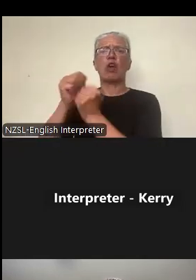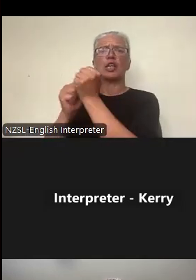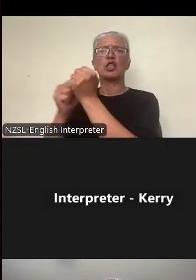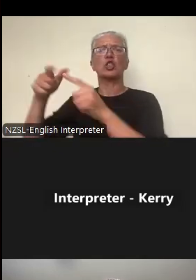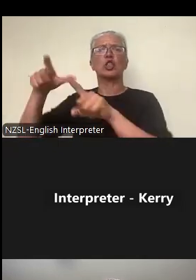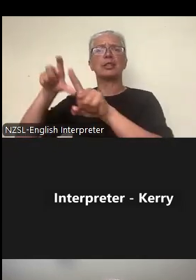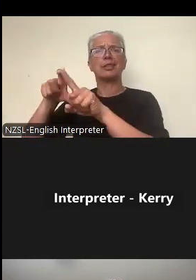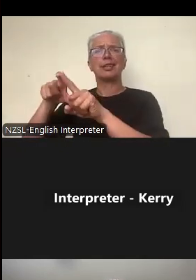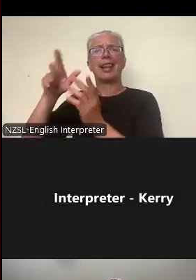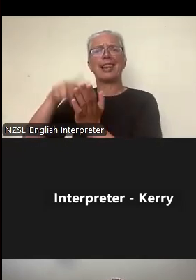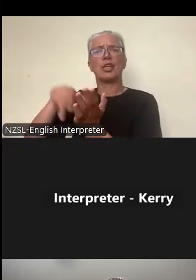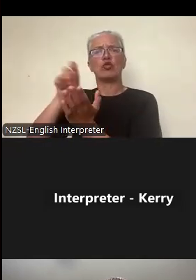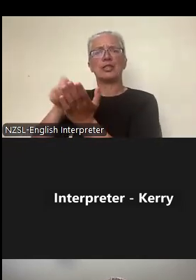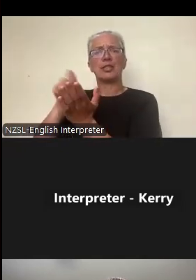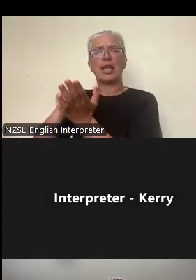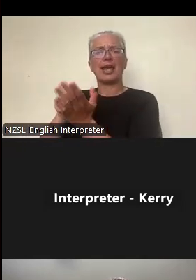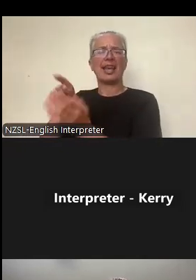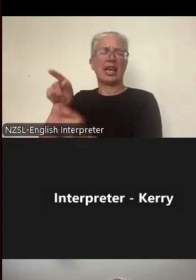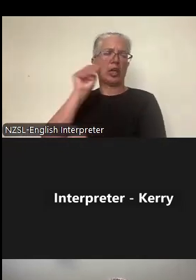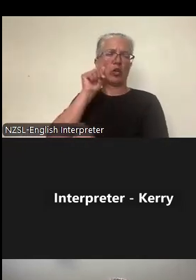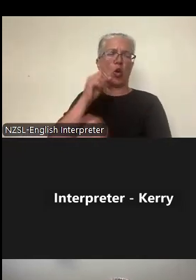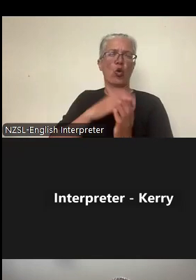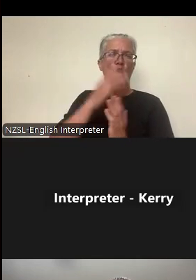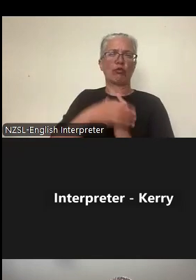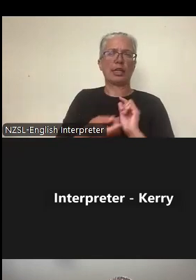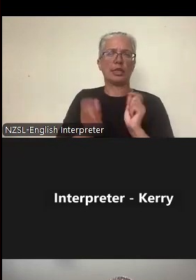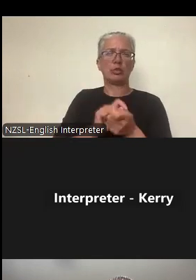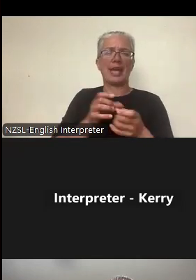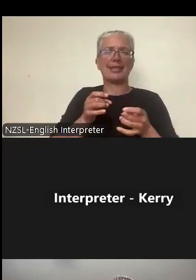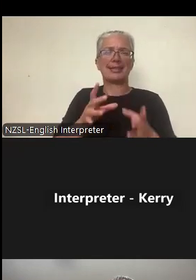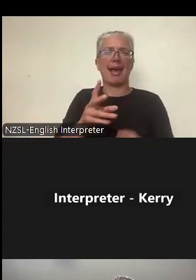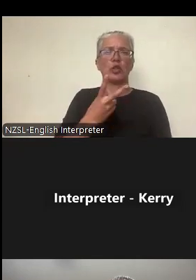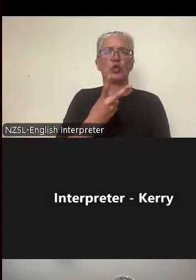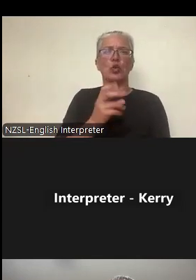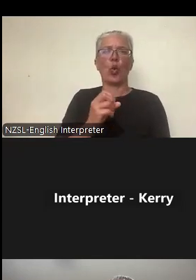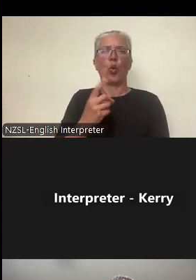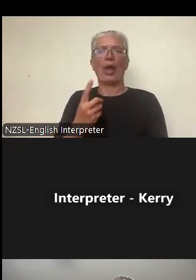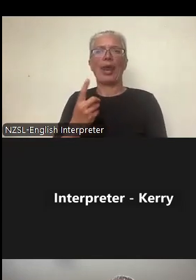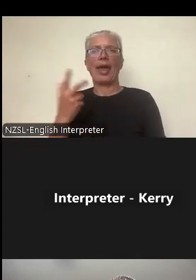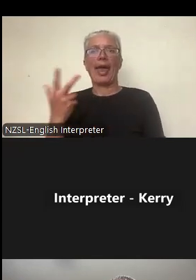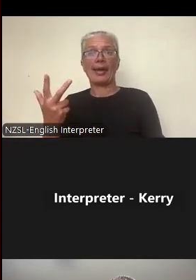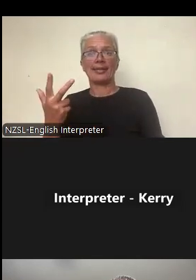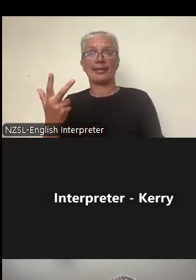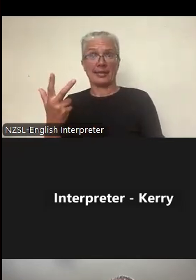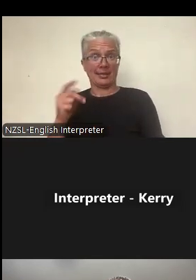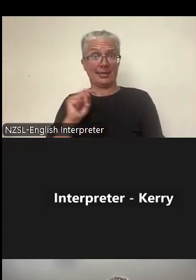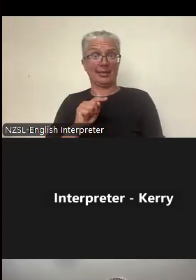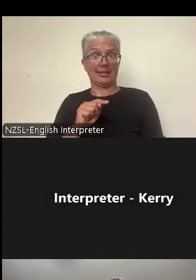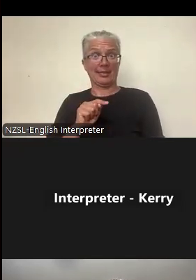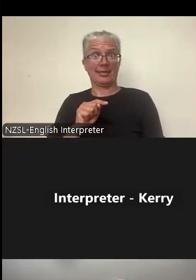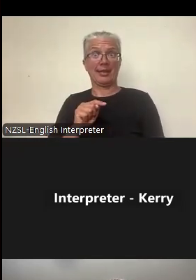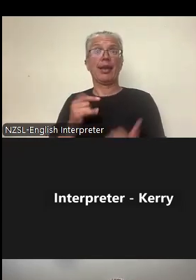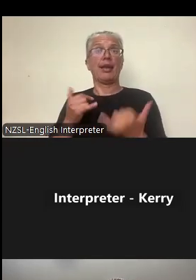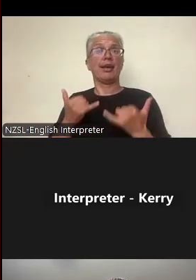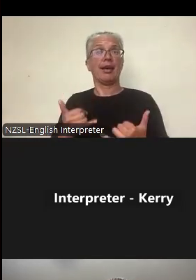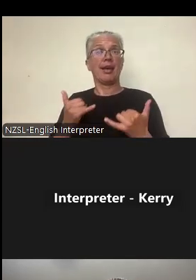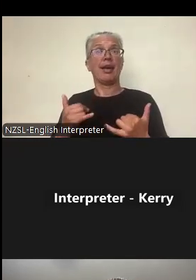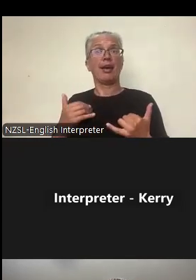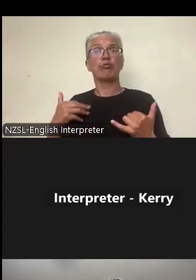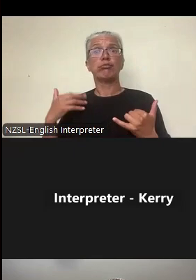in curriculum, which began in 2018. And we're currently working